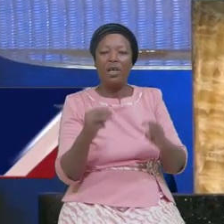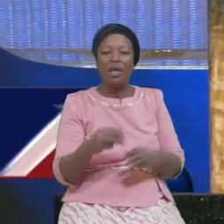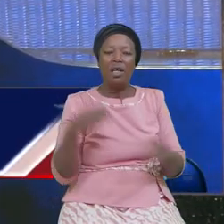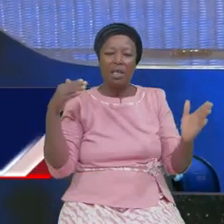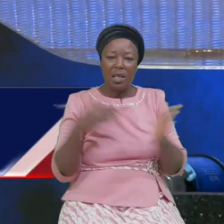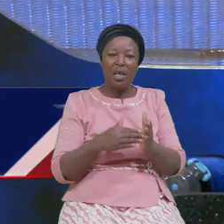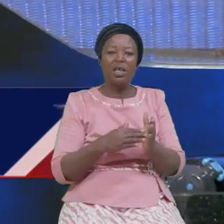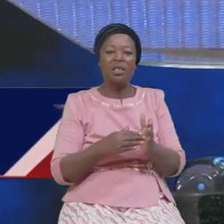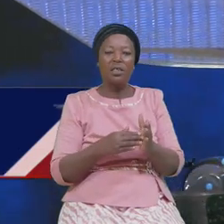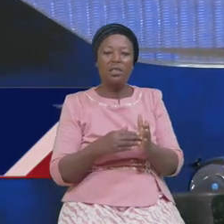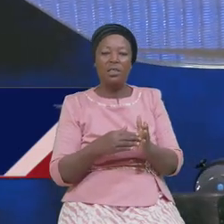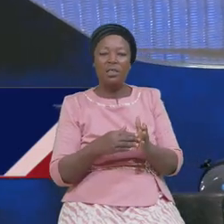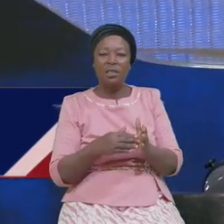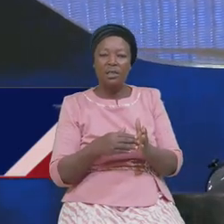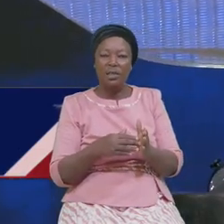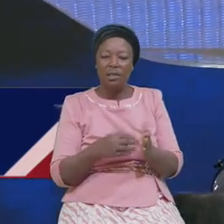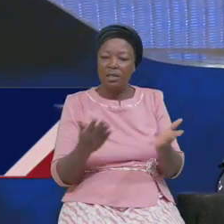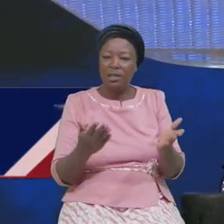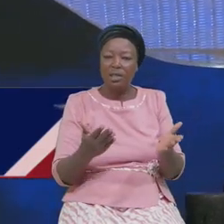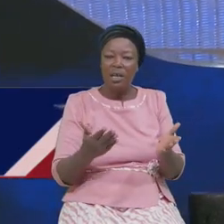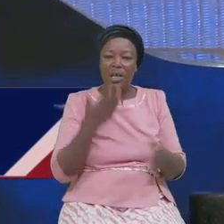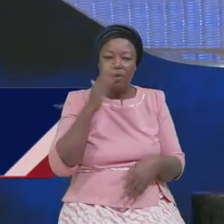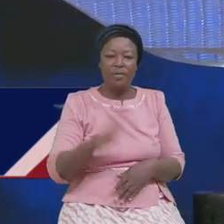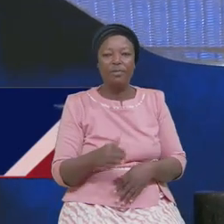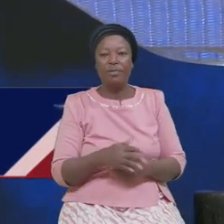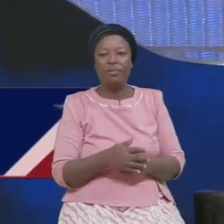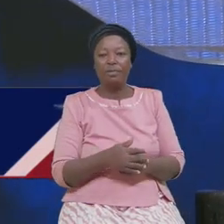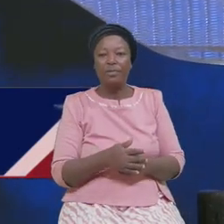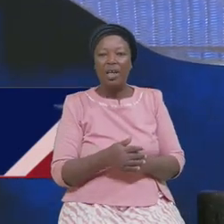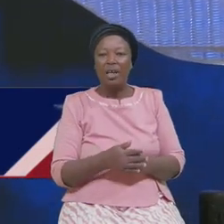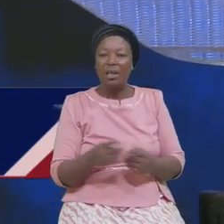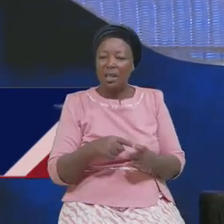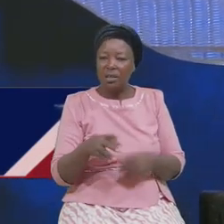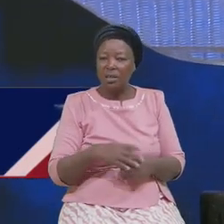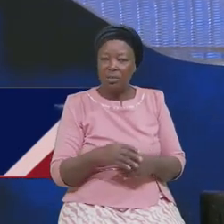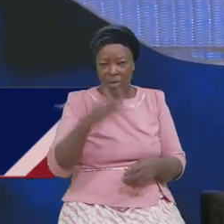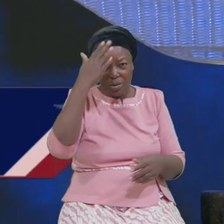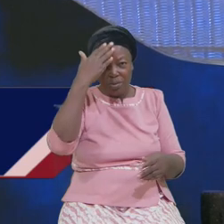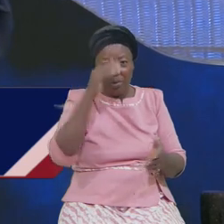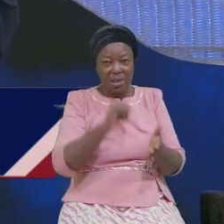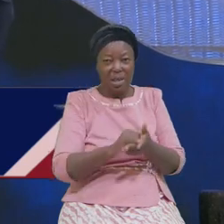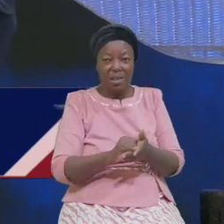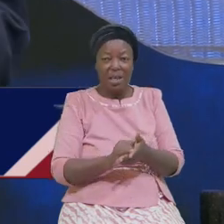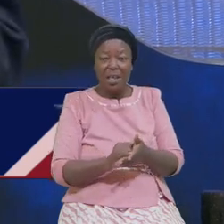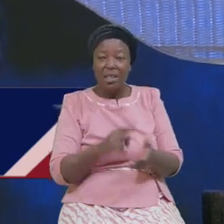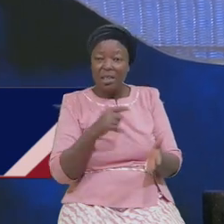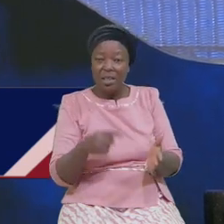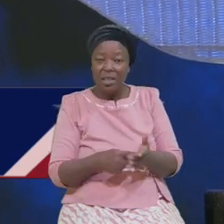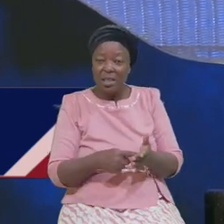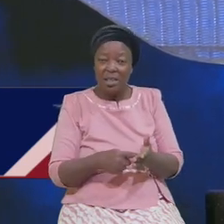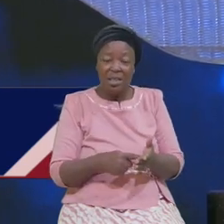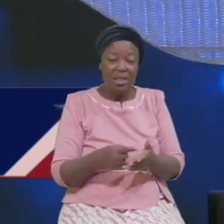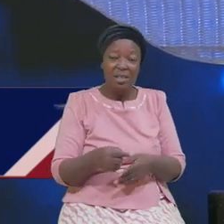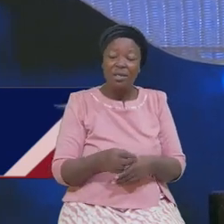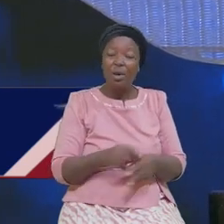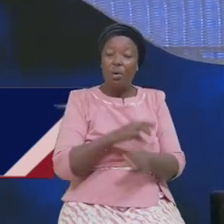is not just painting the leaves or having something in the ear or hanging something on the neck. The ideas of the